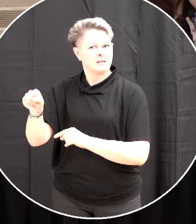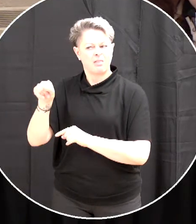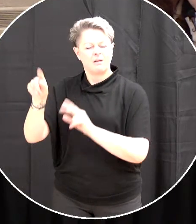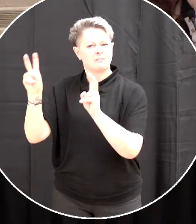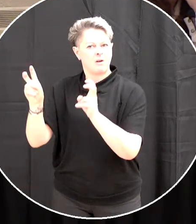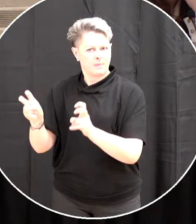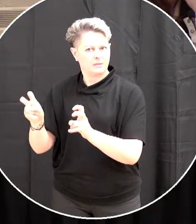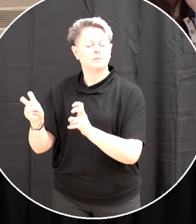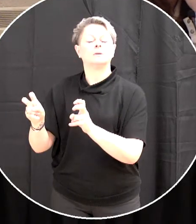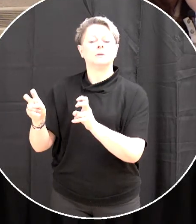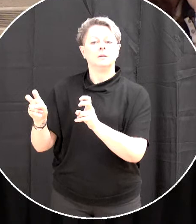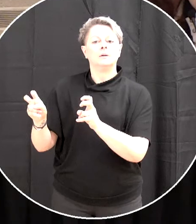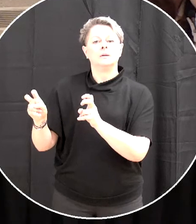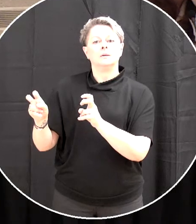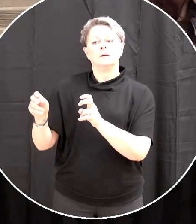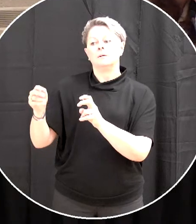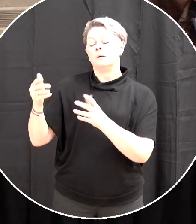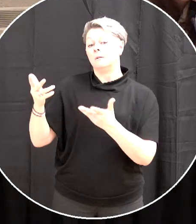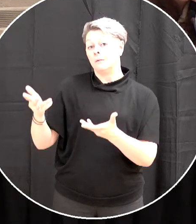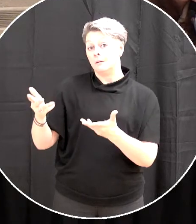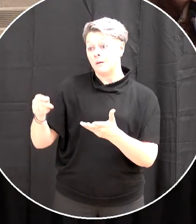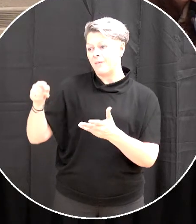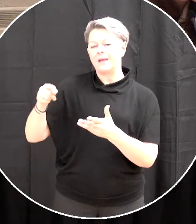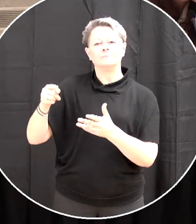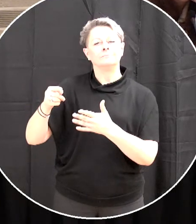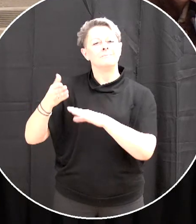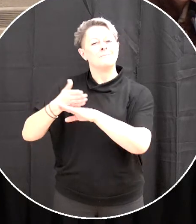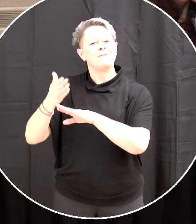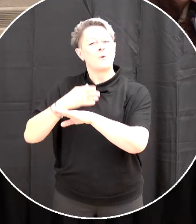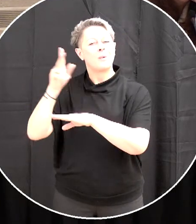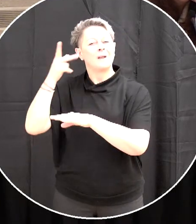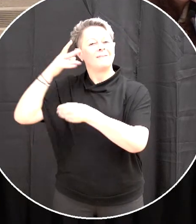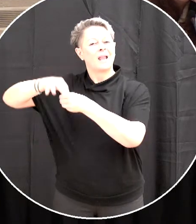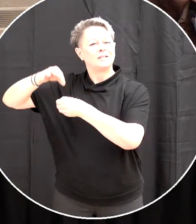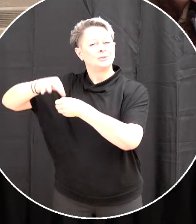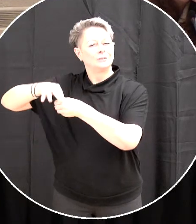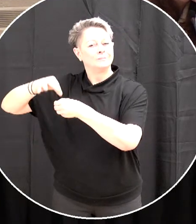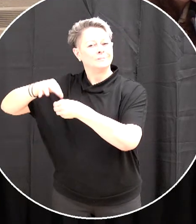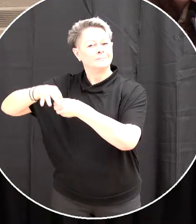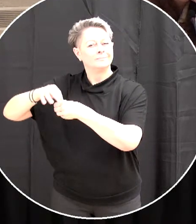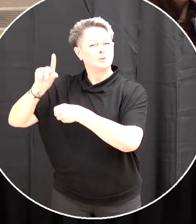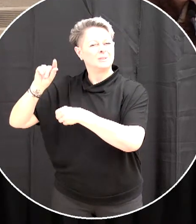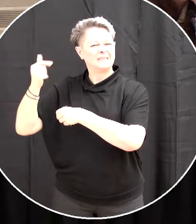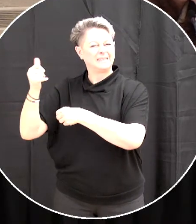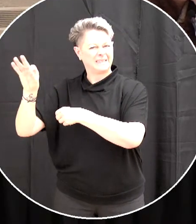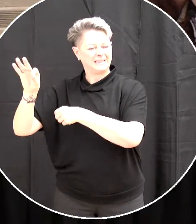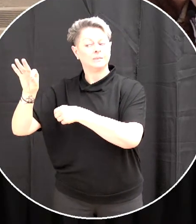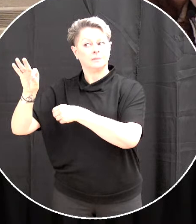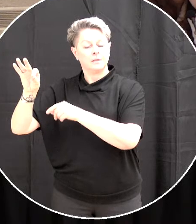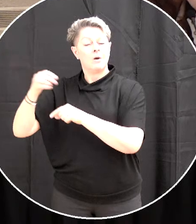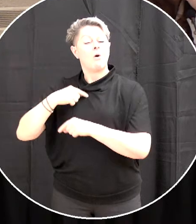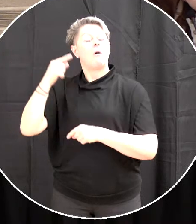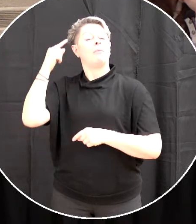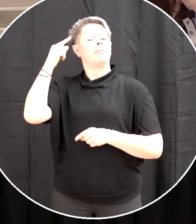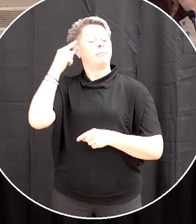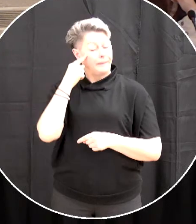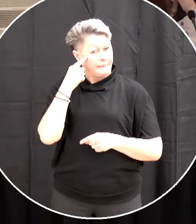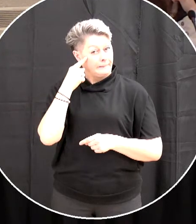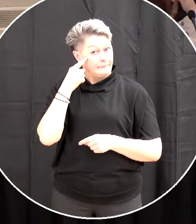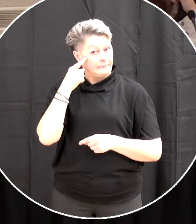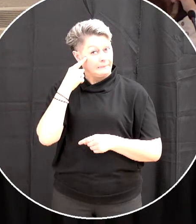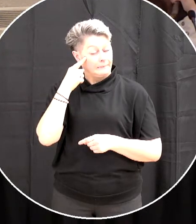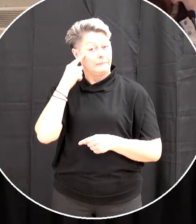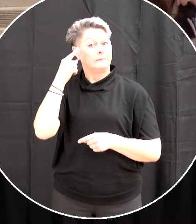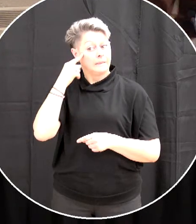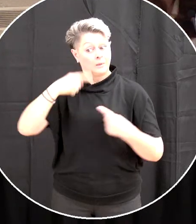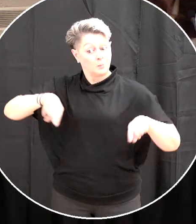just ahead of the provincial election back in 2019, I think that it was, and if I'm not mistaken, where we landed